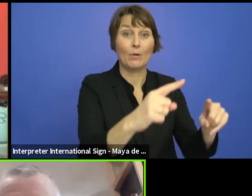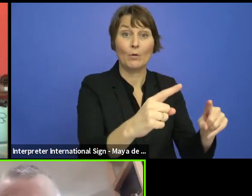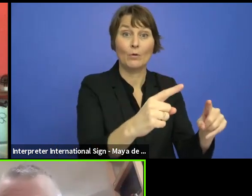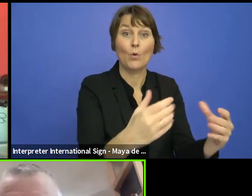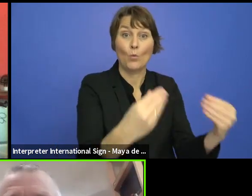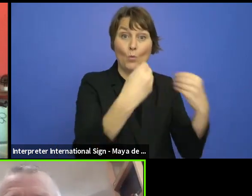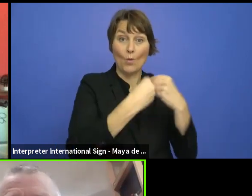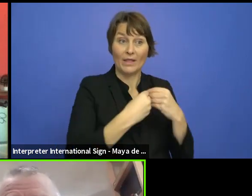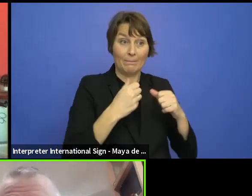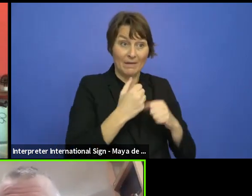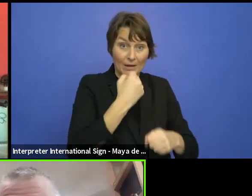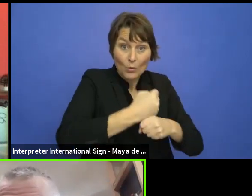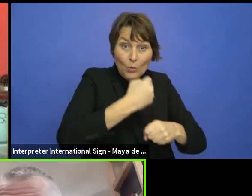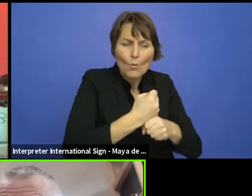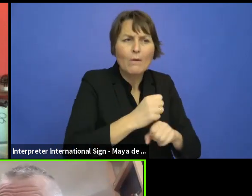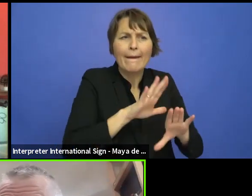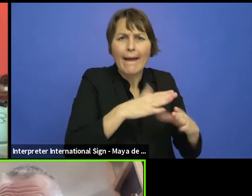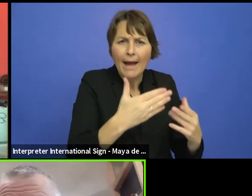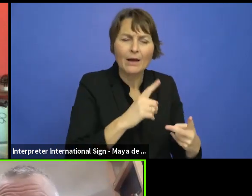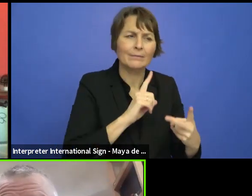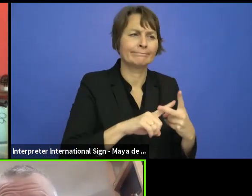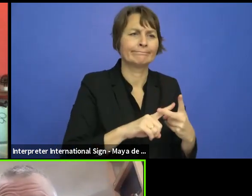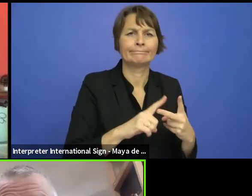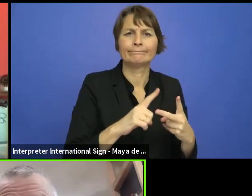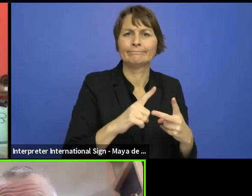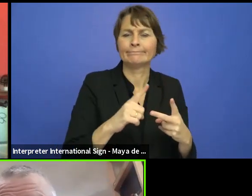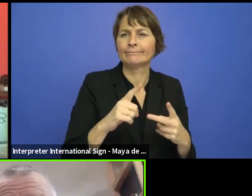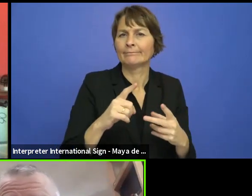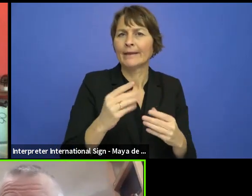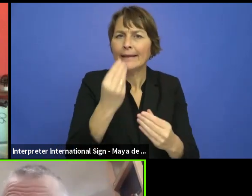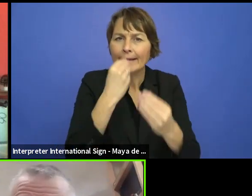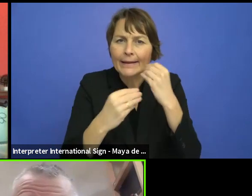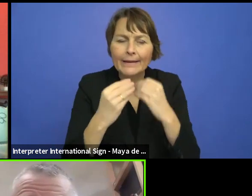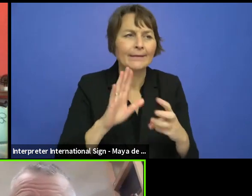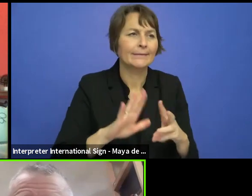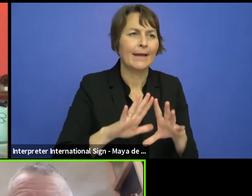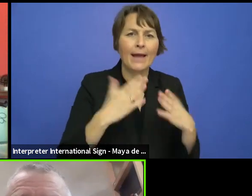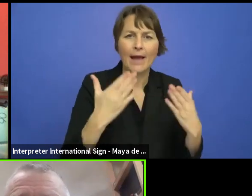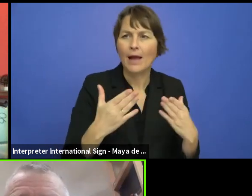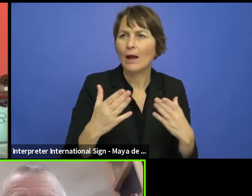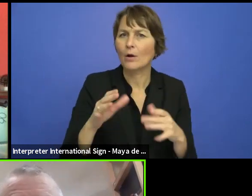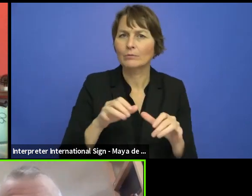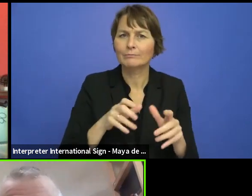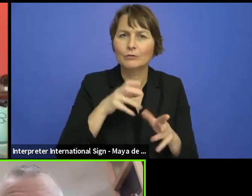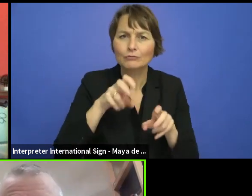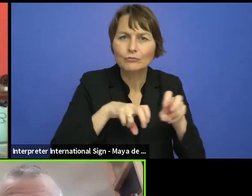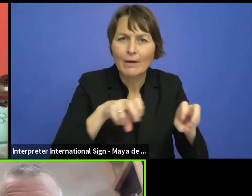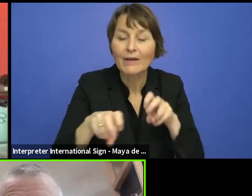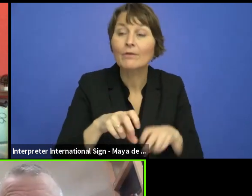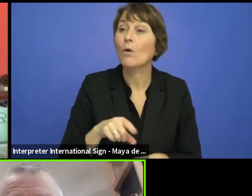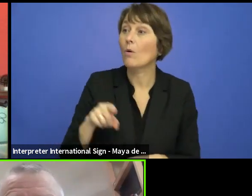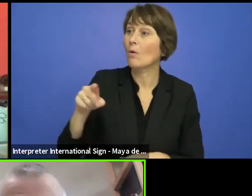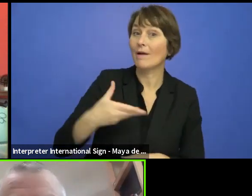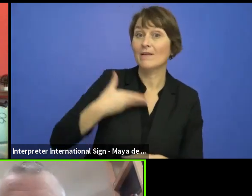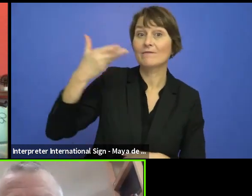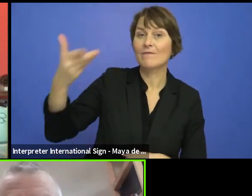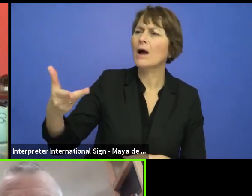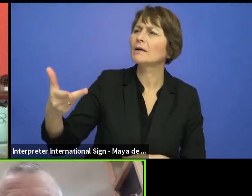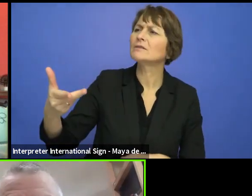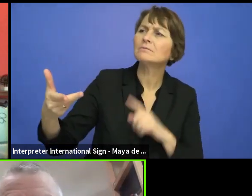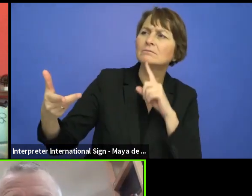eat, the way you travel, why you accept an invitation and why you don't accept another one, that all these things that they are